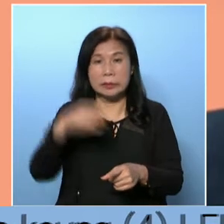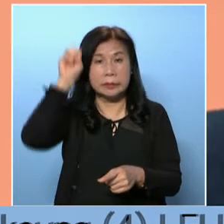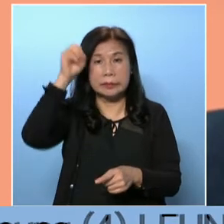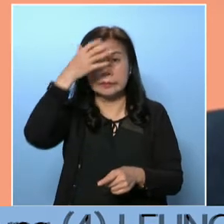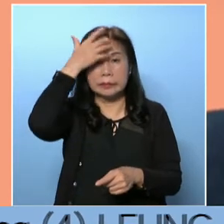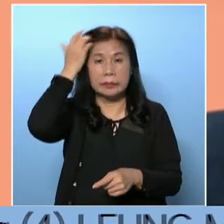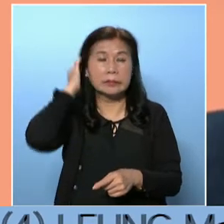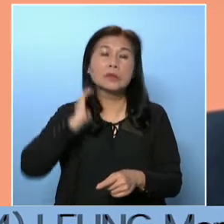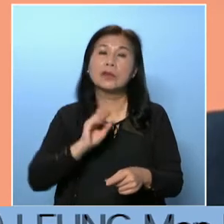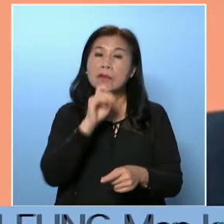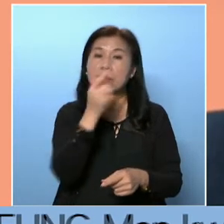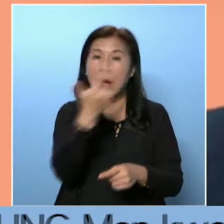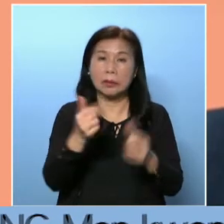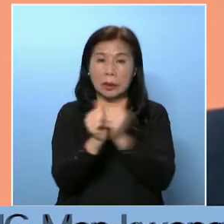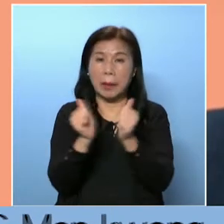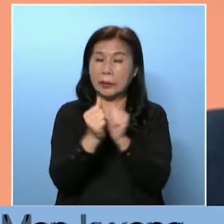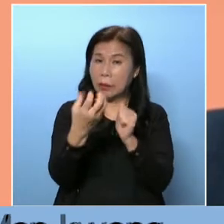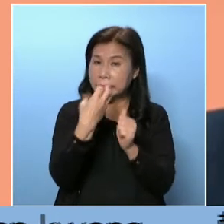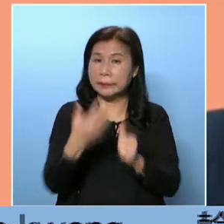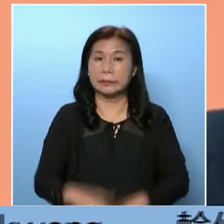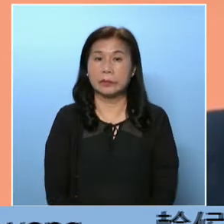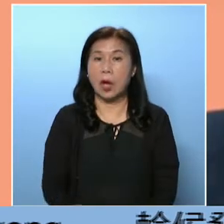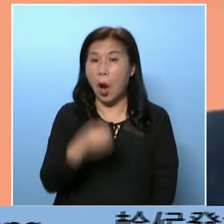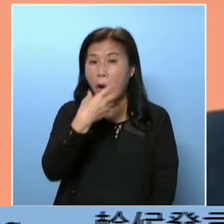These are my suggestions.